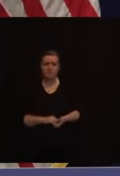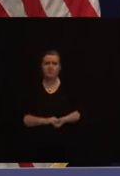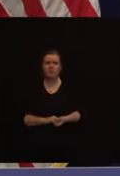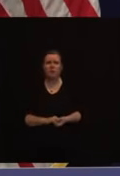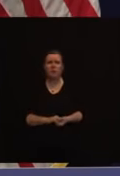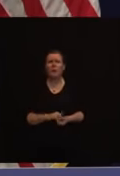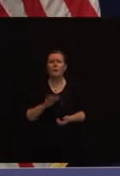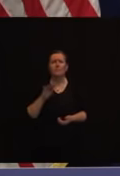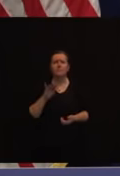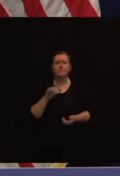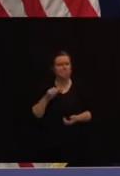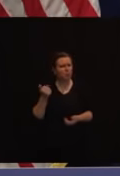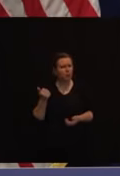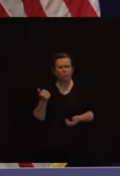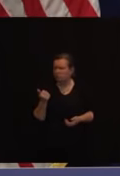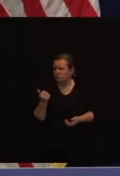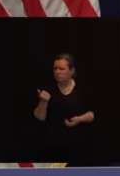with the surge?